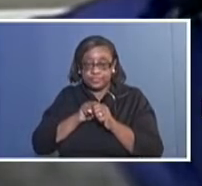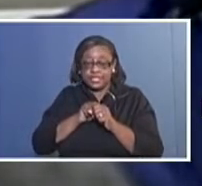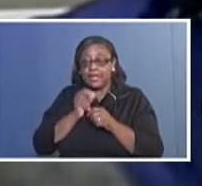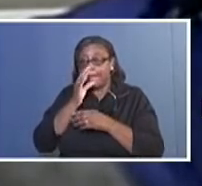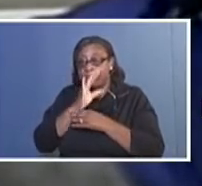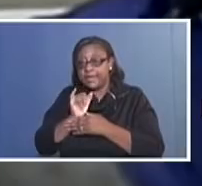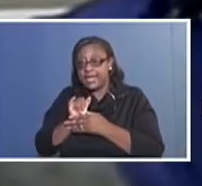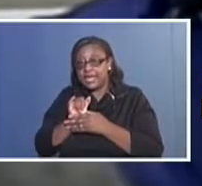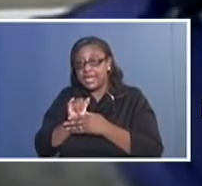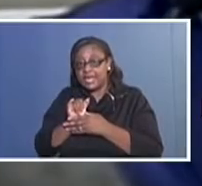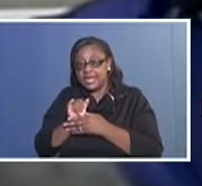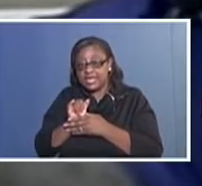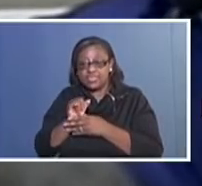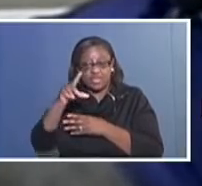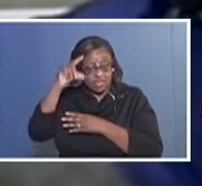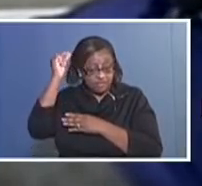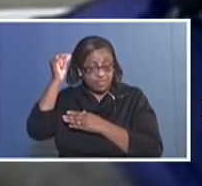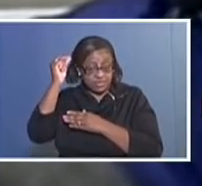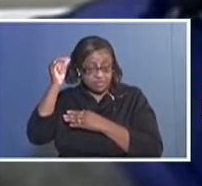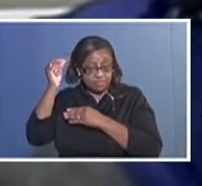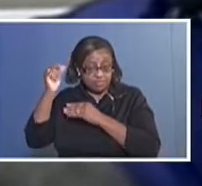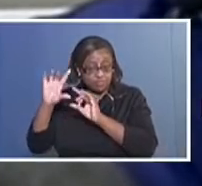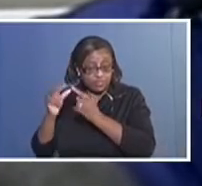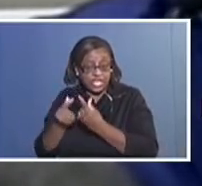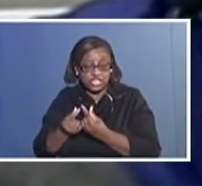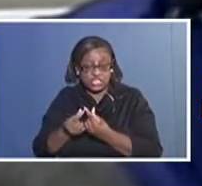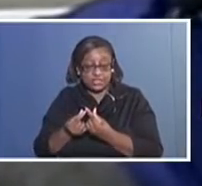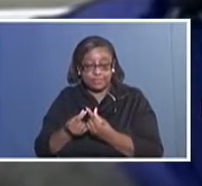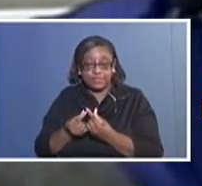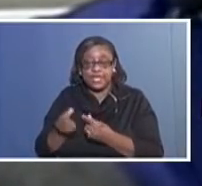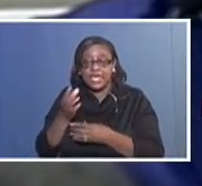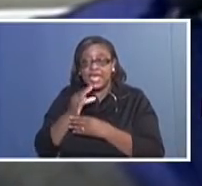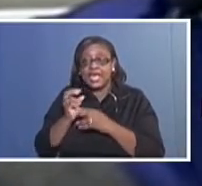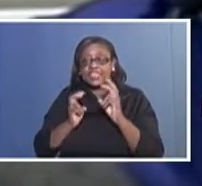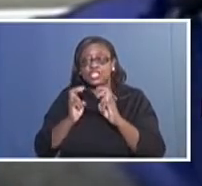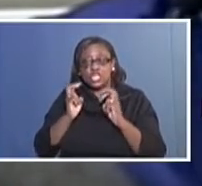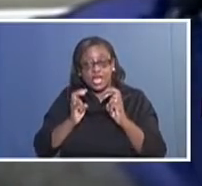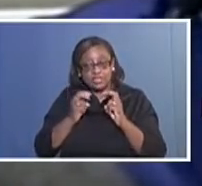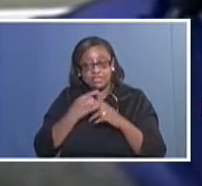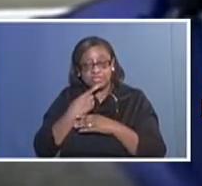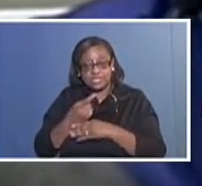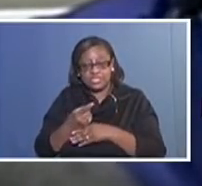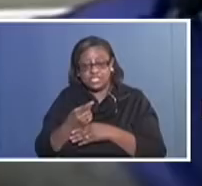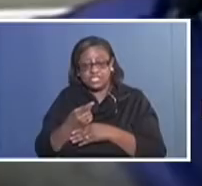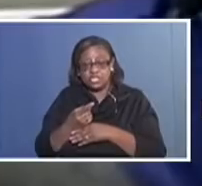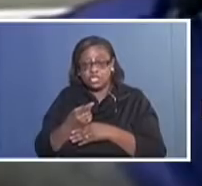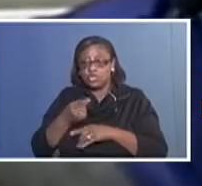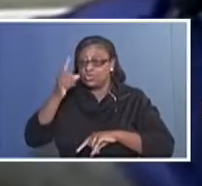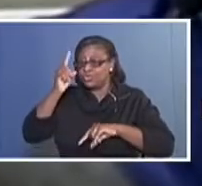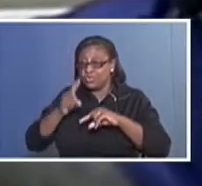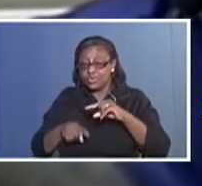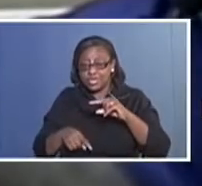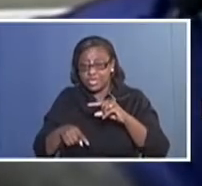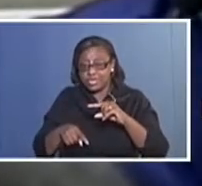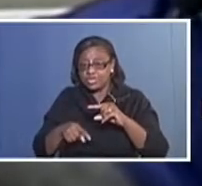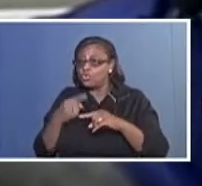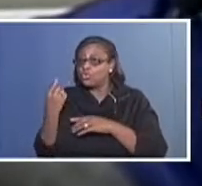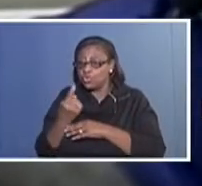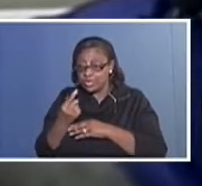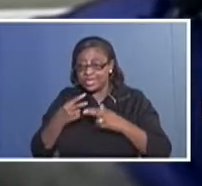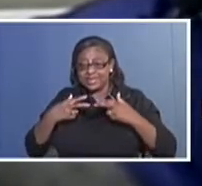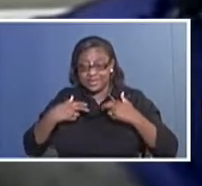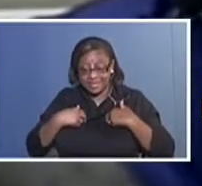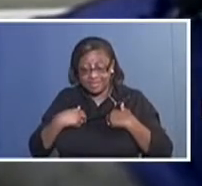by the Crown or some other government agency. The challenge is that you can only convey the interest that you